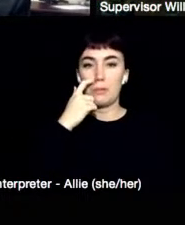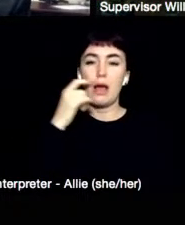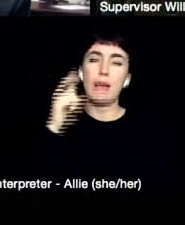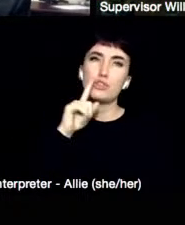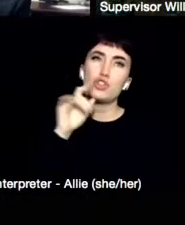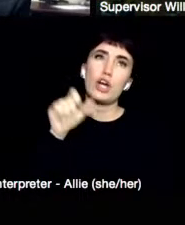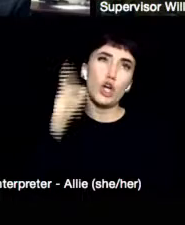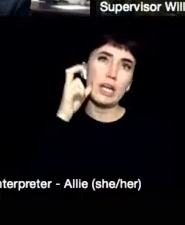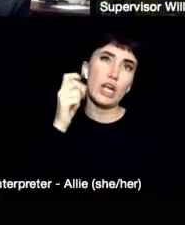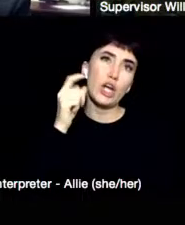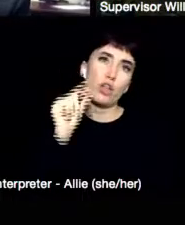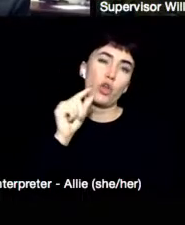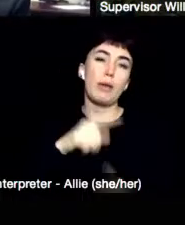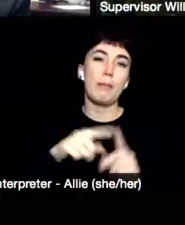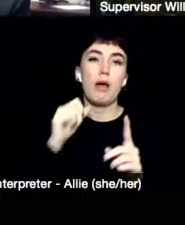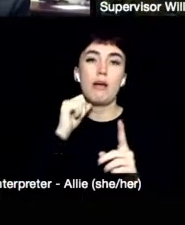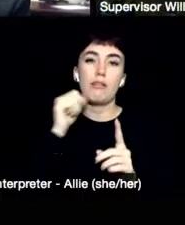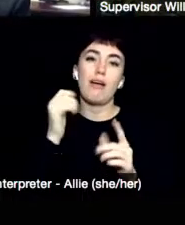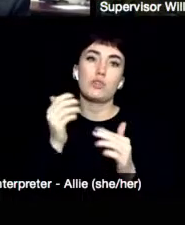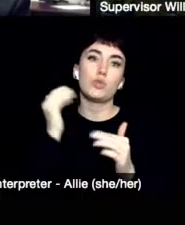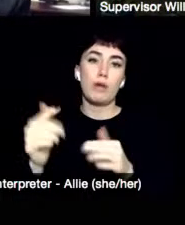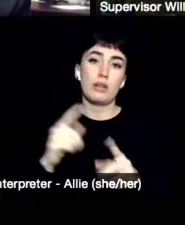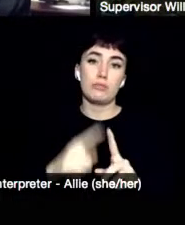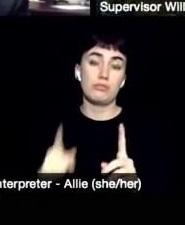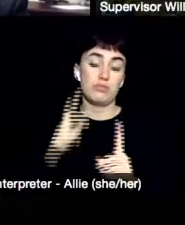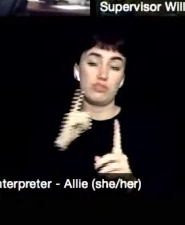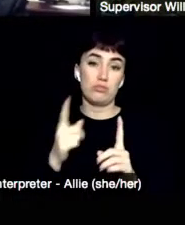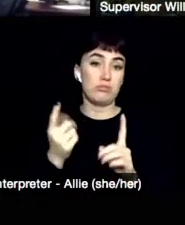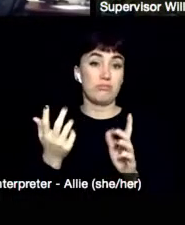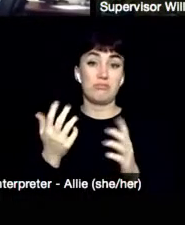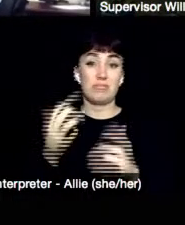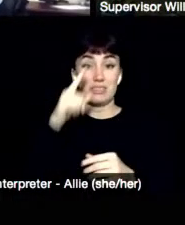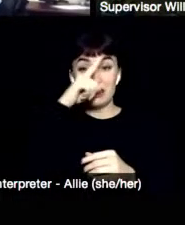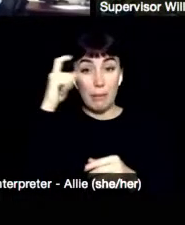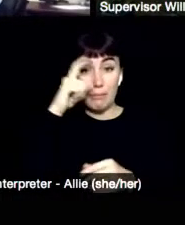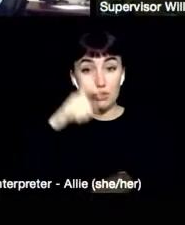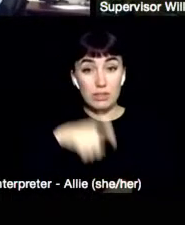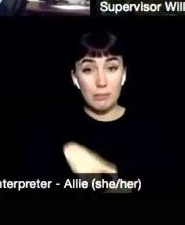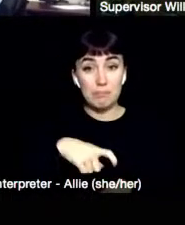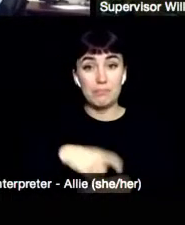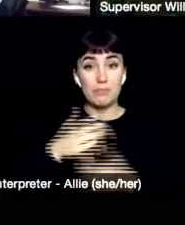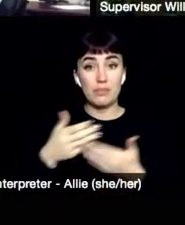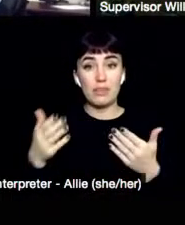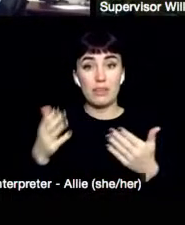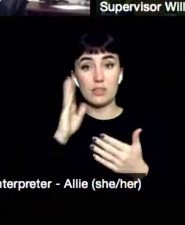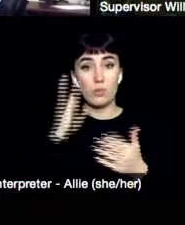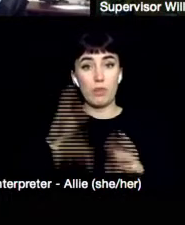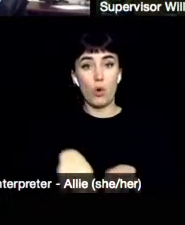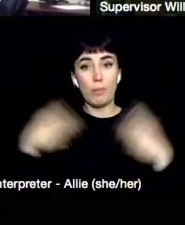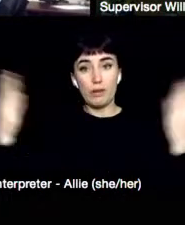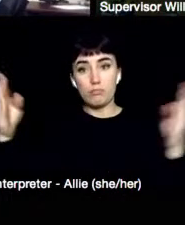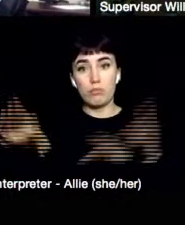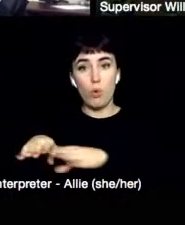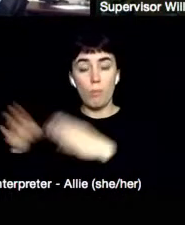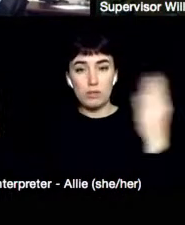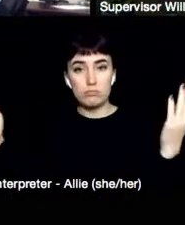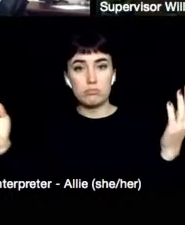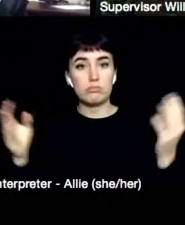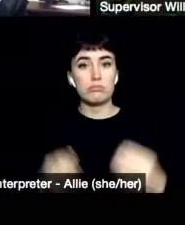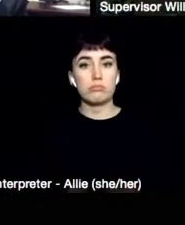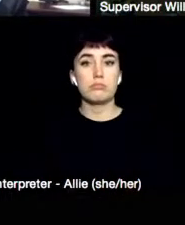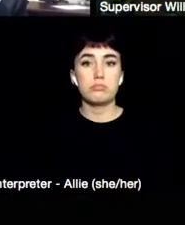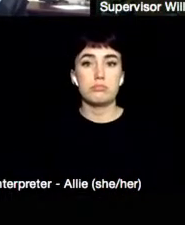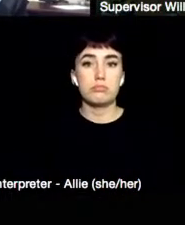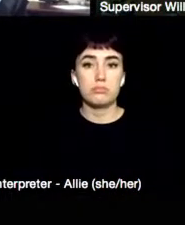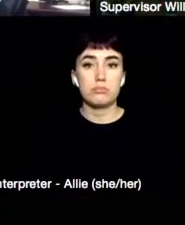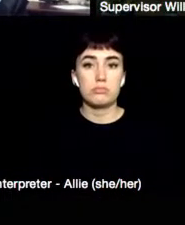I wanted to listen for it, but this will be summertime, and this is things are going to be open. But